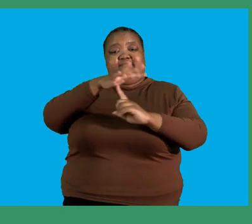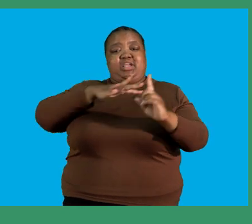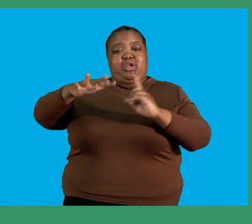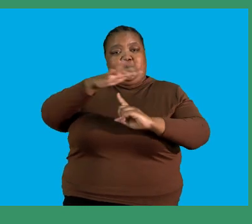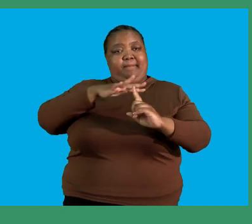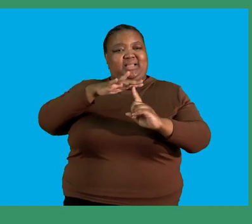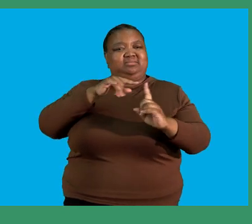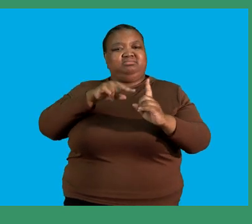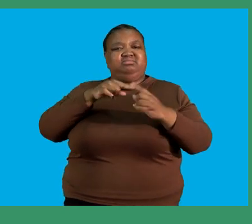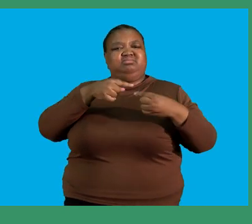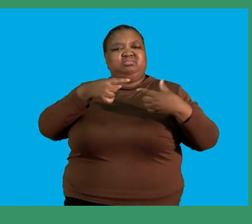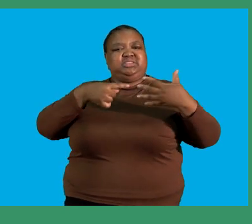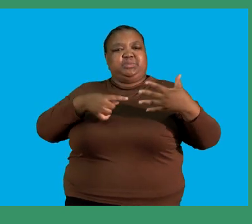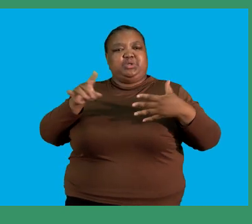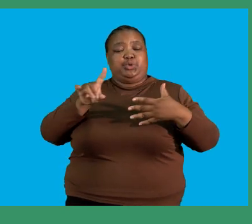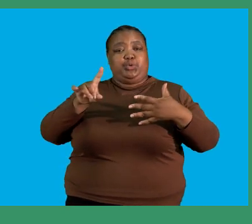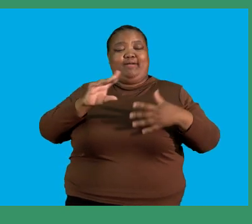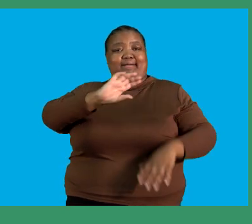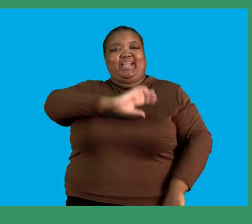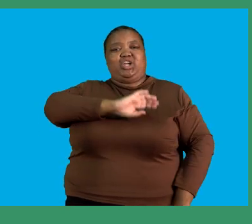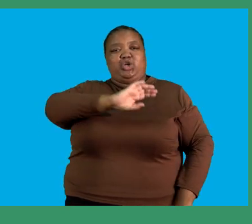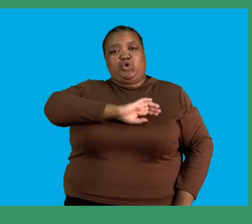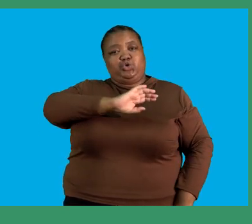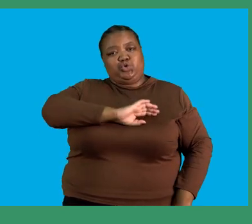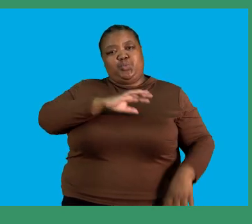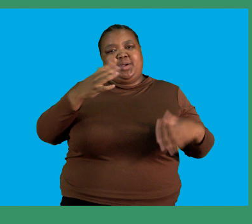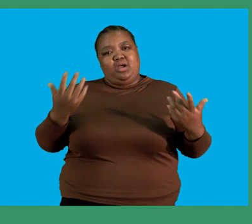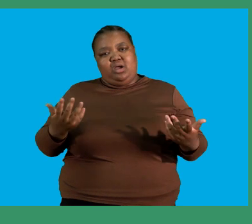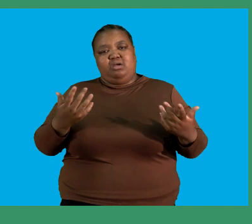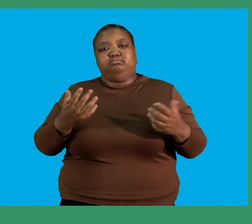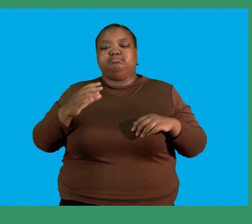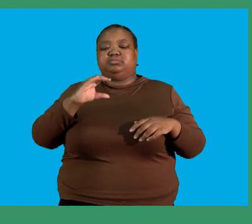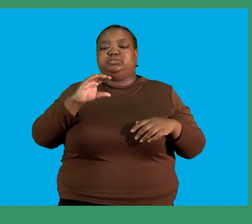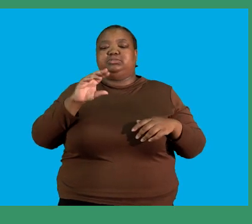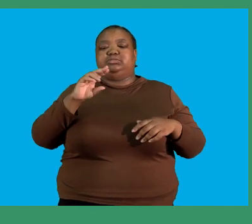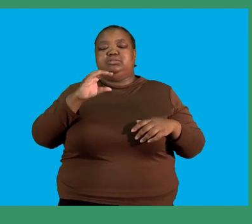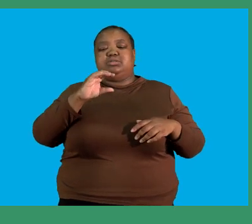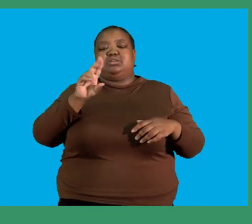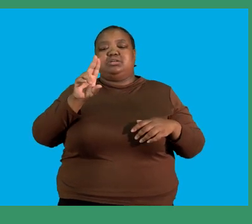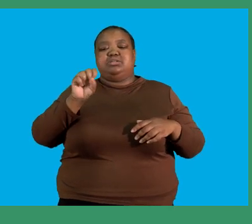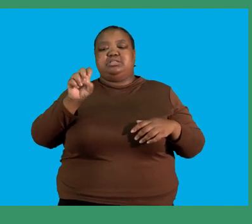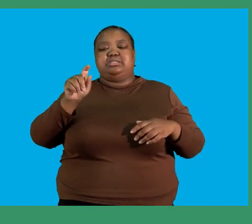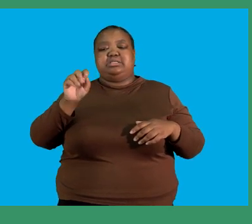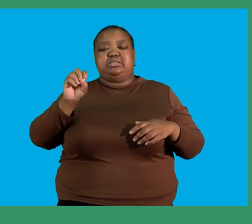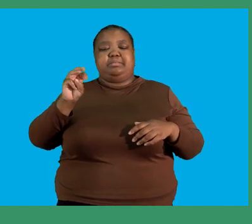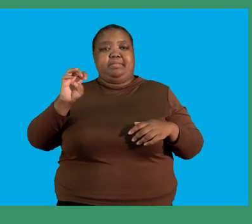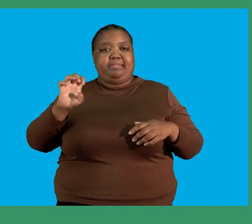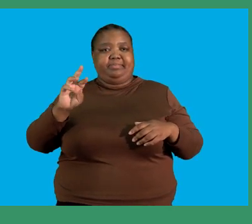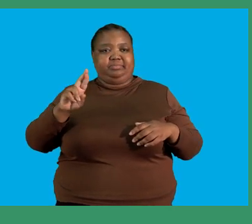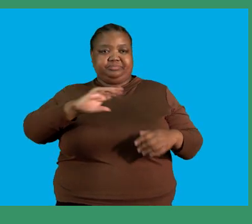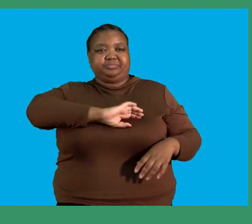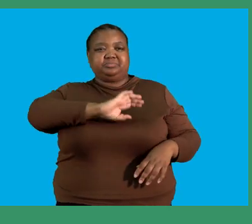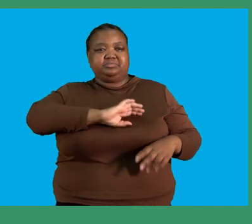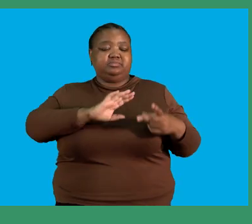environment. Firstly, we have the consumers, or you can call them customers. We then have